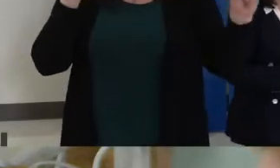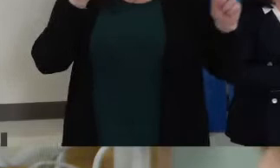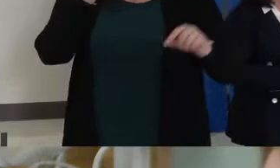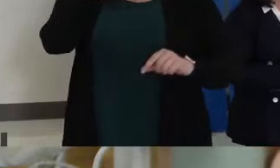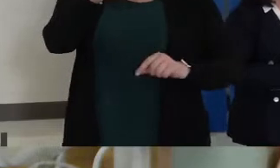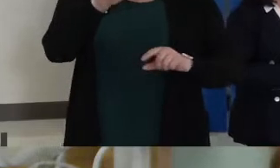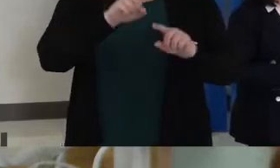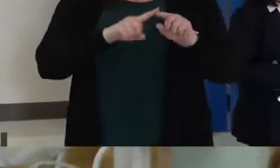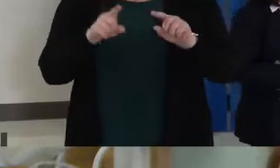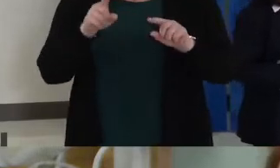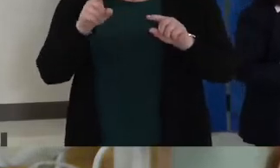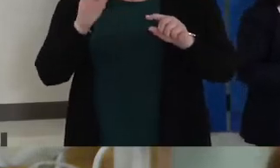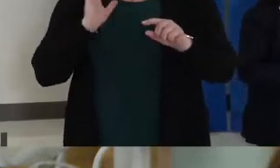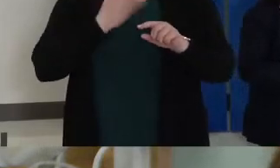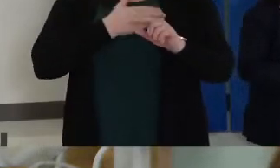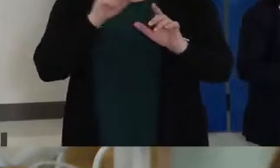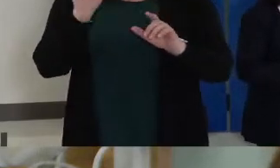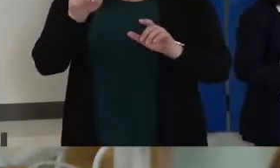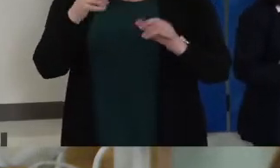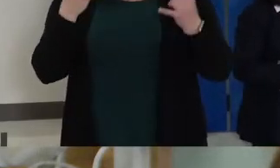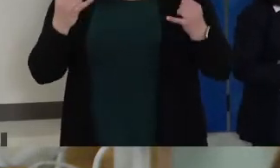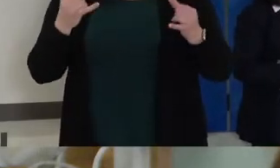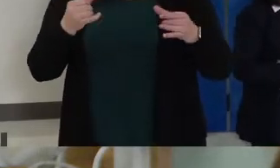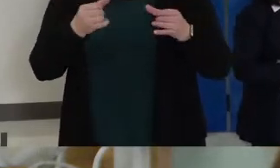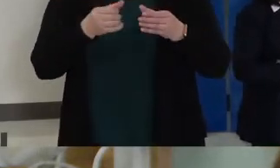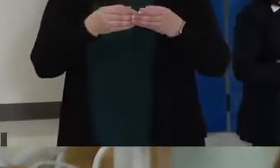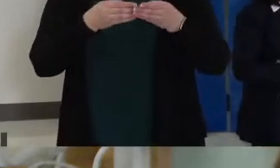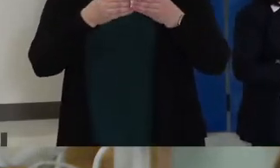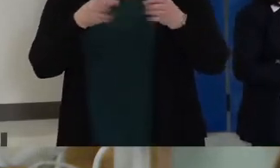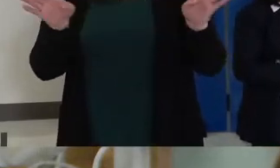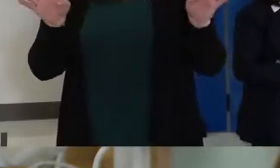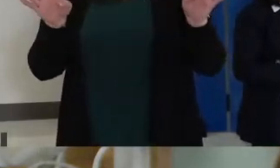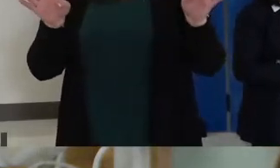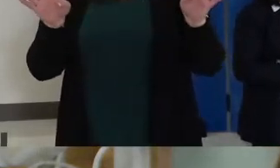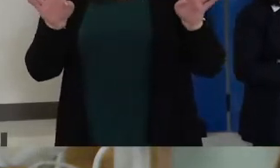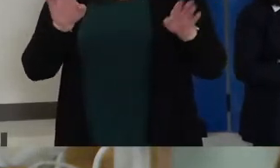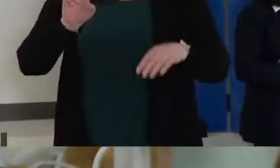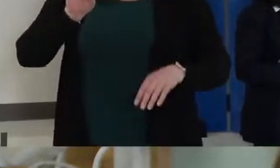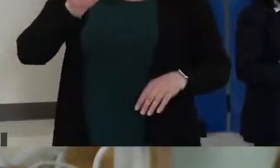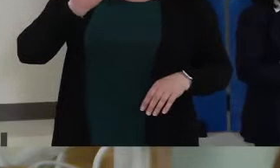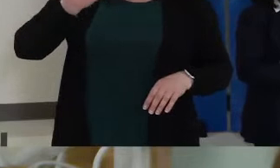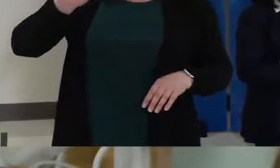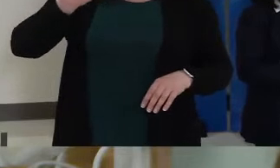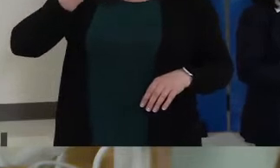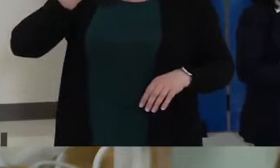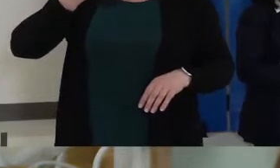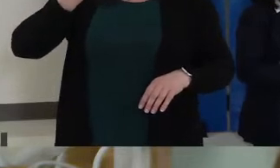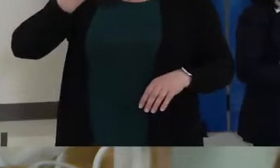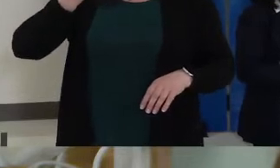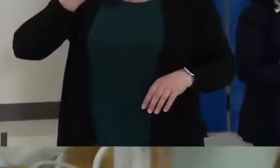but not at the scale of the challenge. Darrell Steinberg referenced, Mayor,